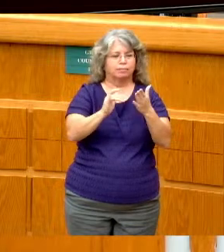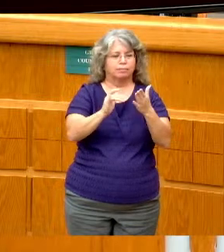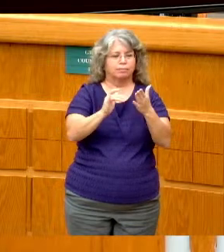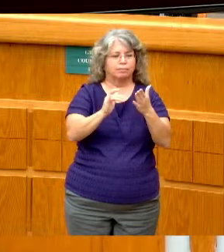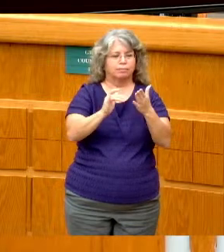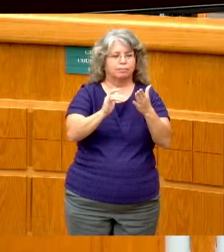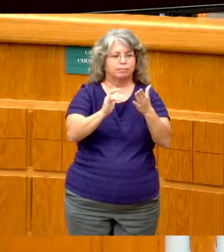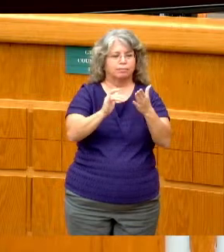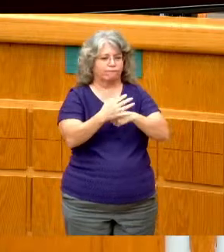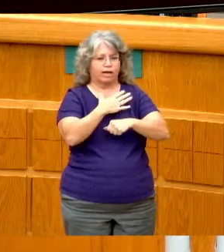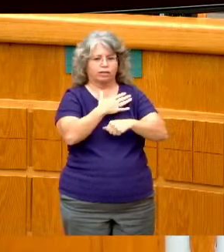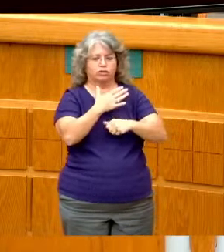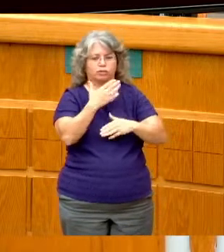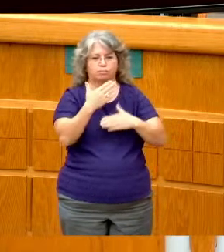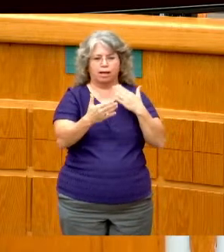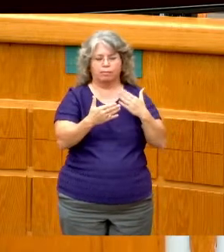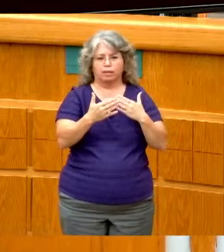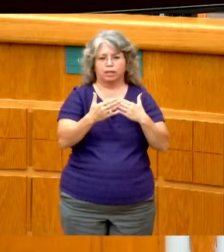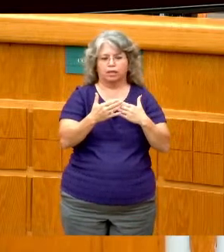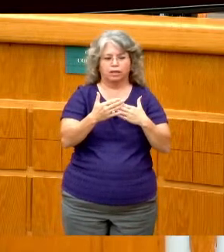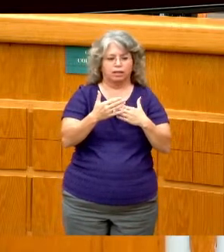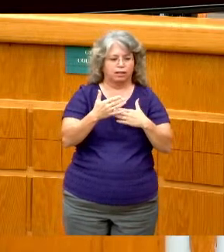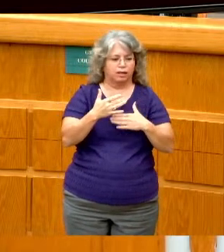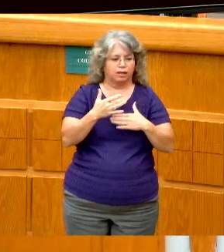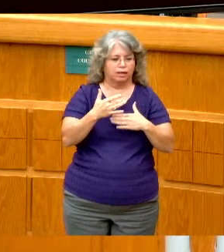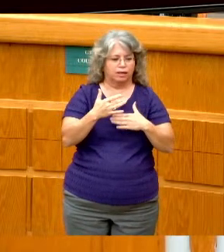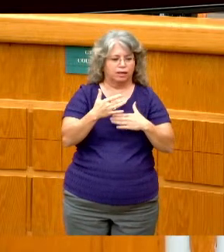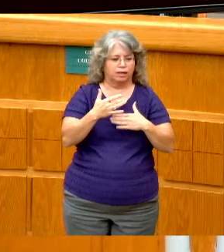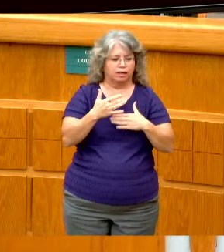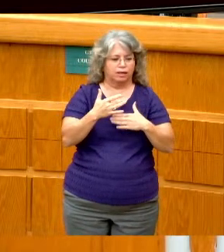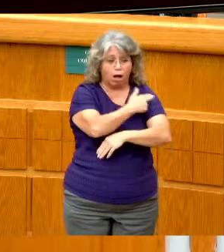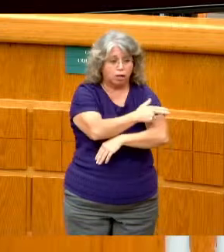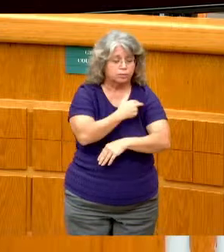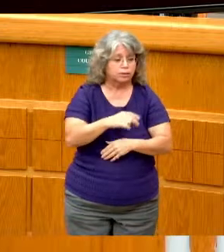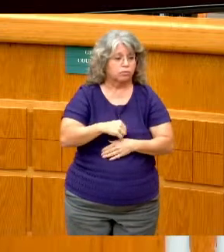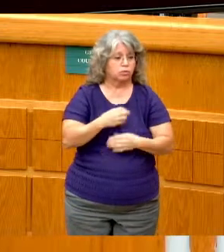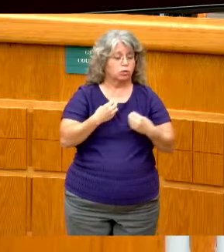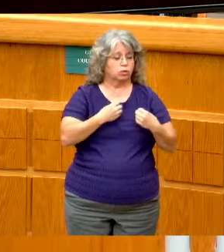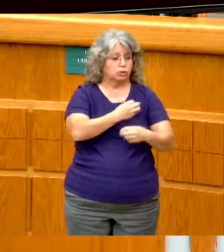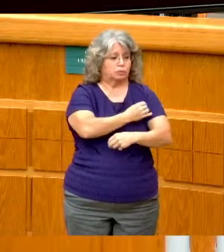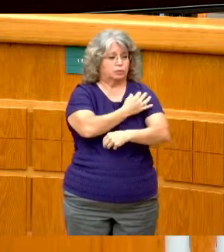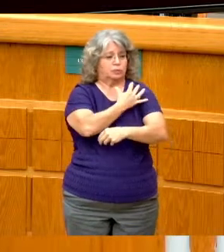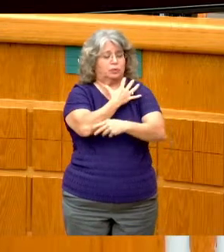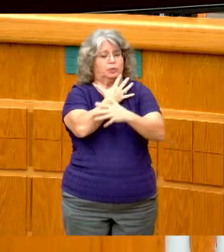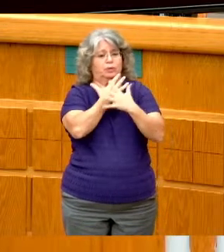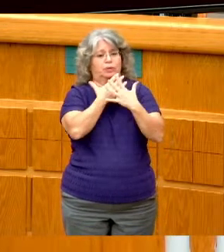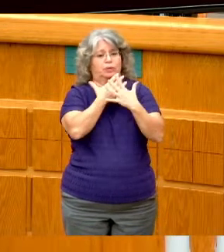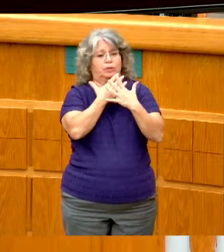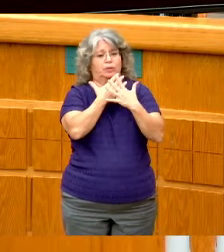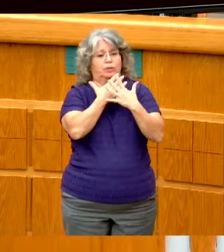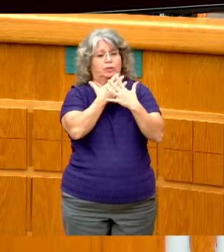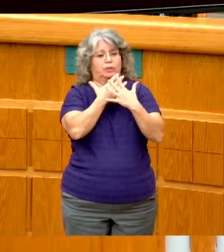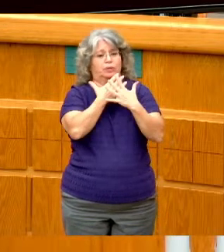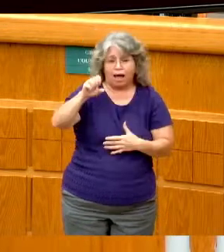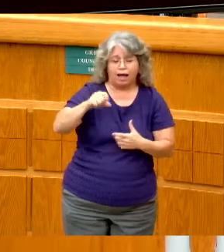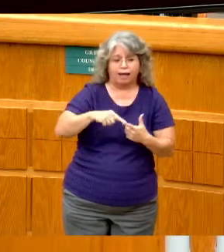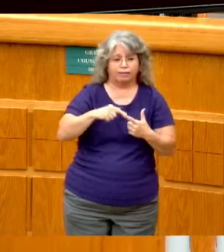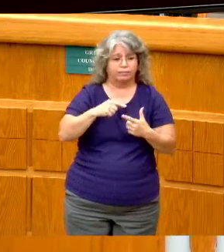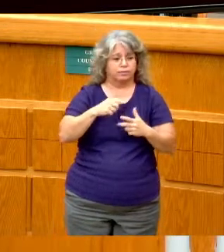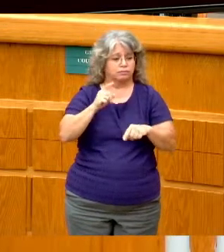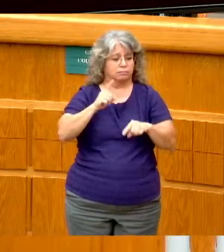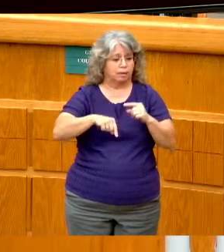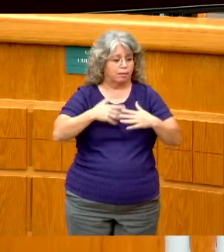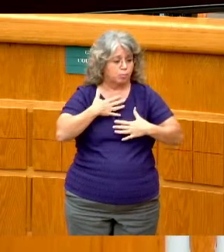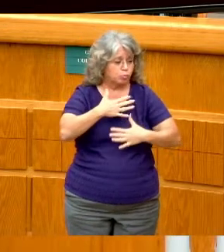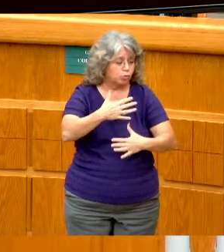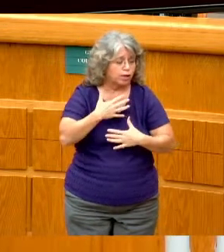to the hospital. So, or if you break out in hives, or if you start having that shortness of breath or wheezing within a couple of